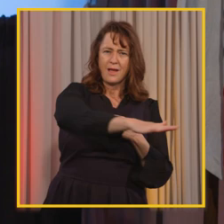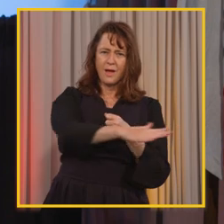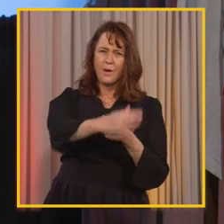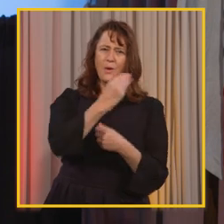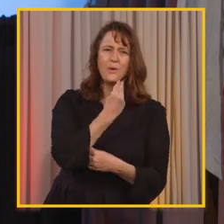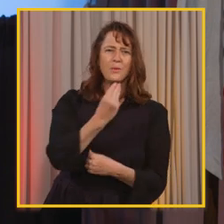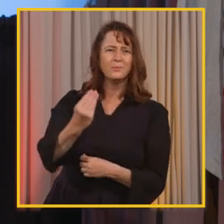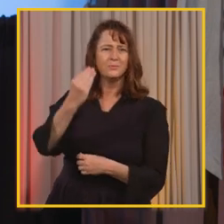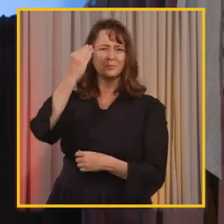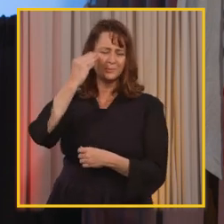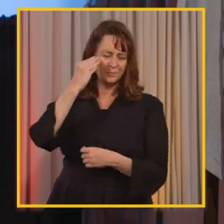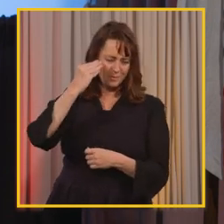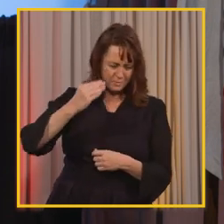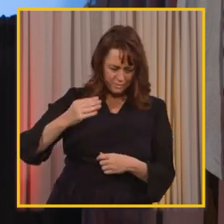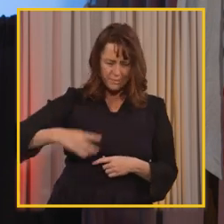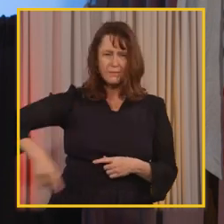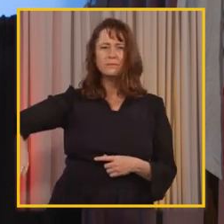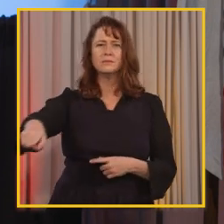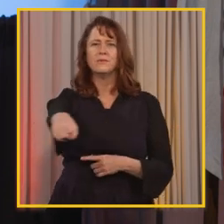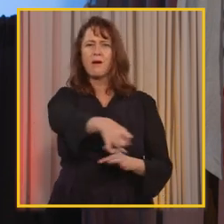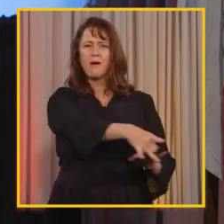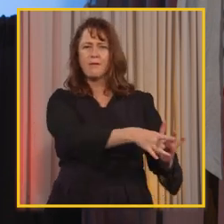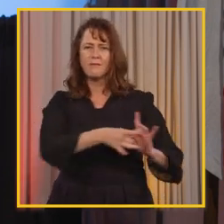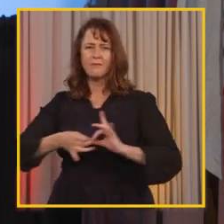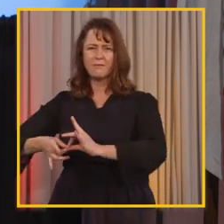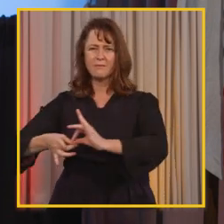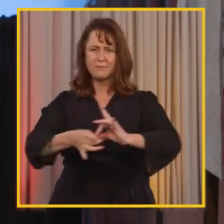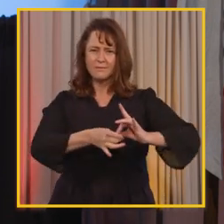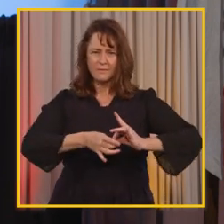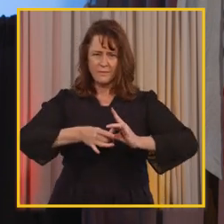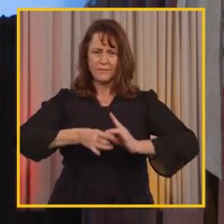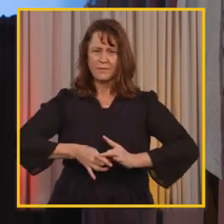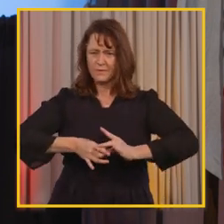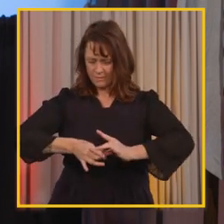and the home of the